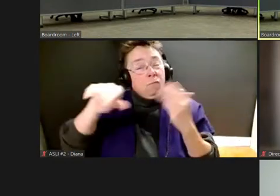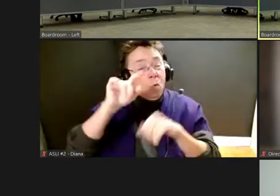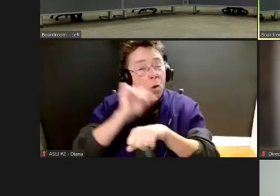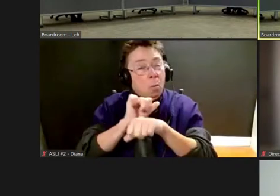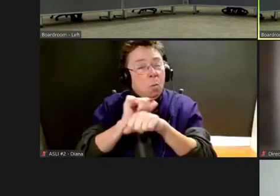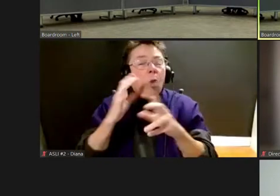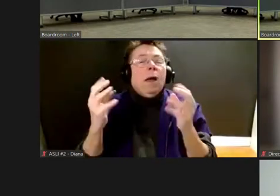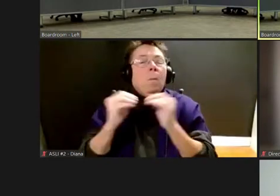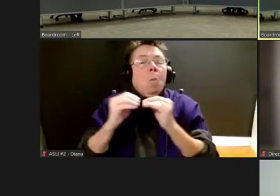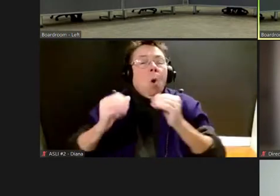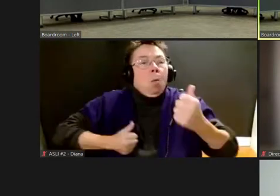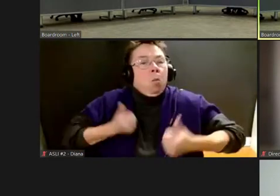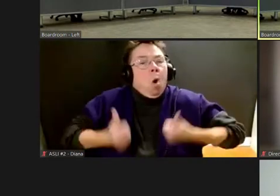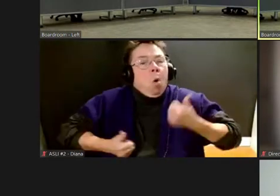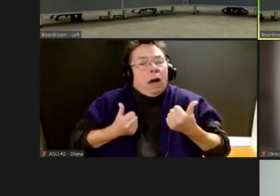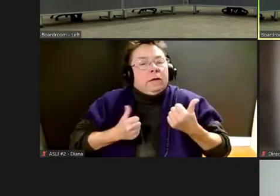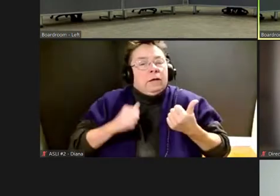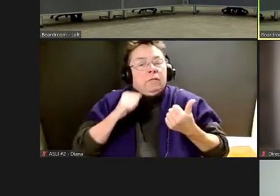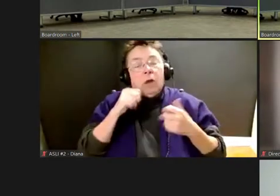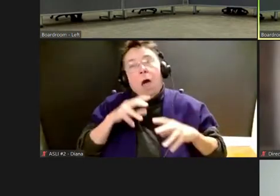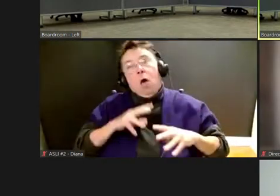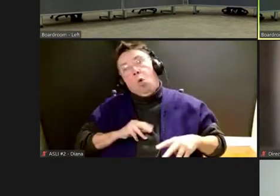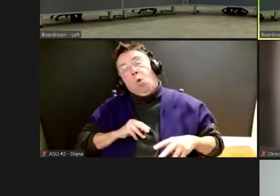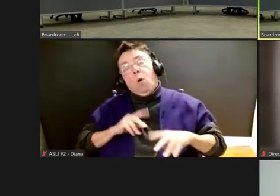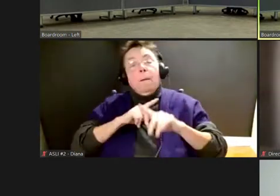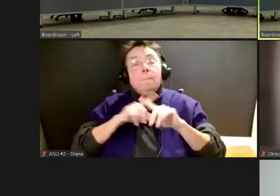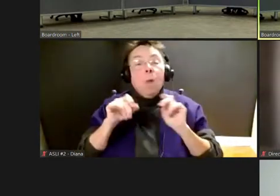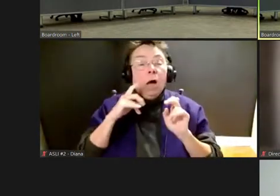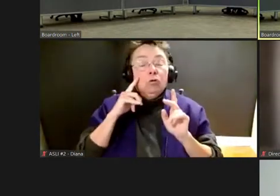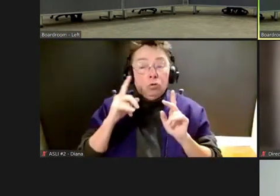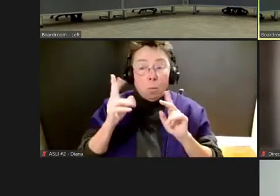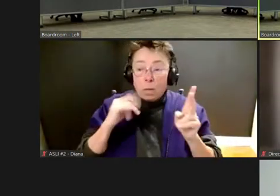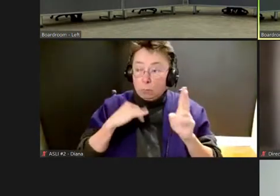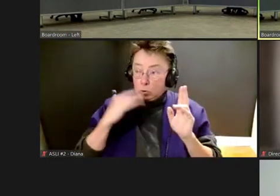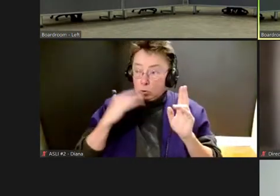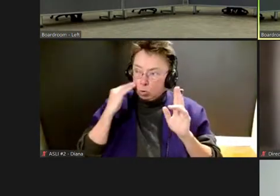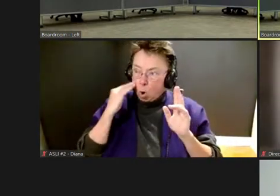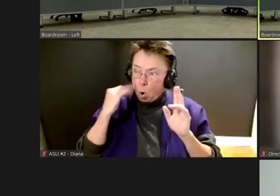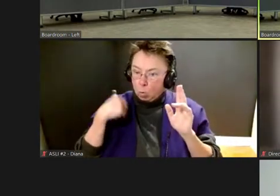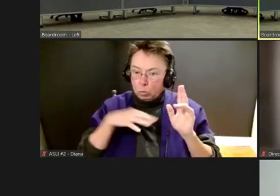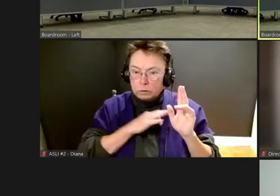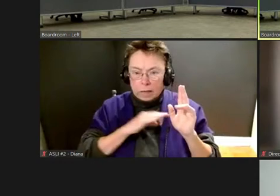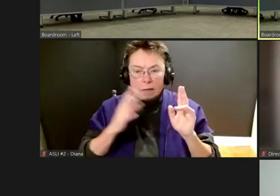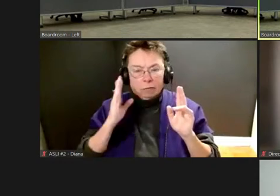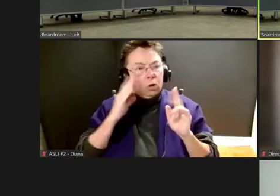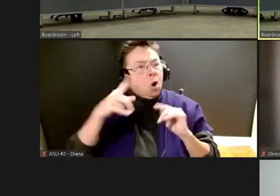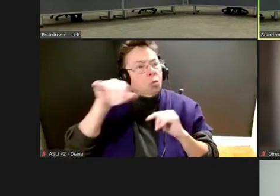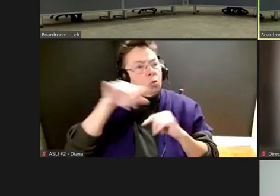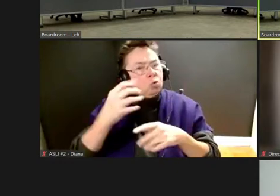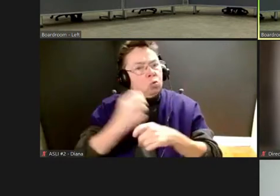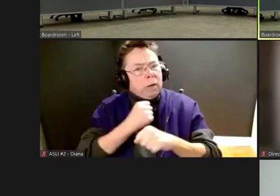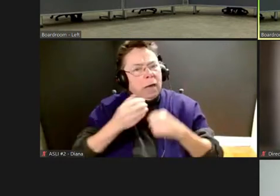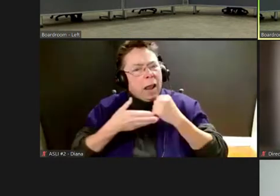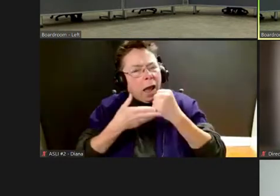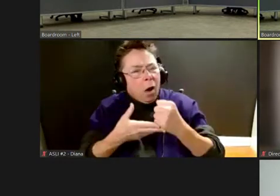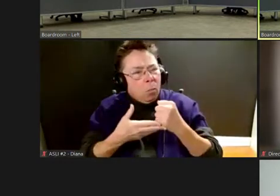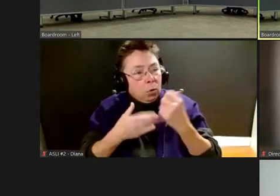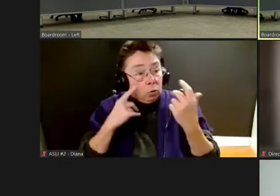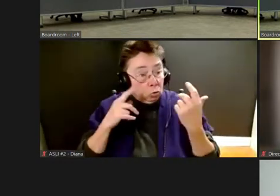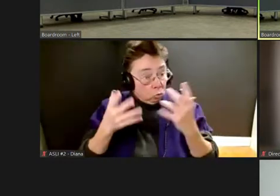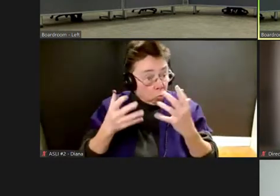more proactive way, so that they can know that there's help out there for them and there are assistance that they can get if they need